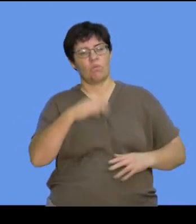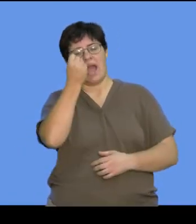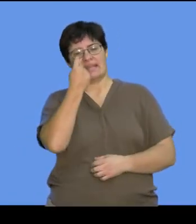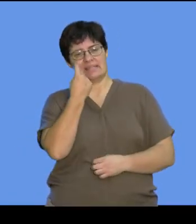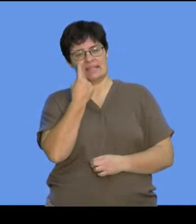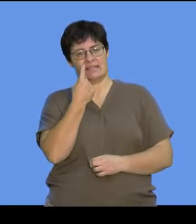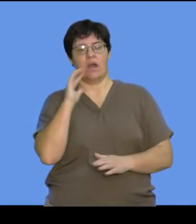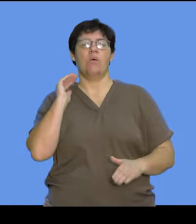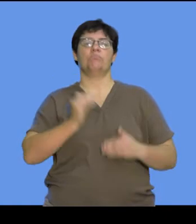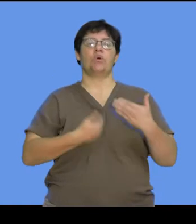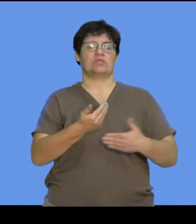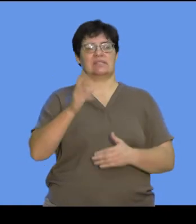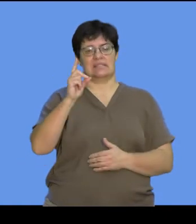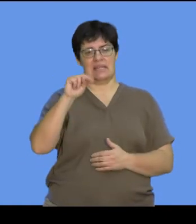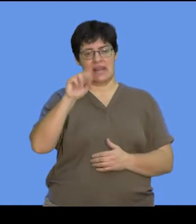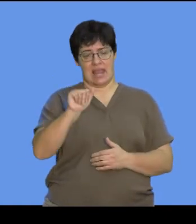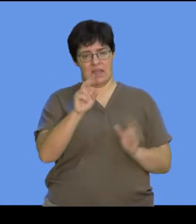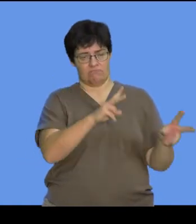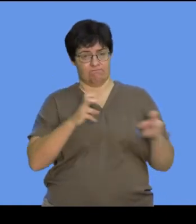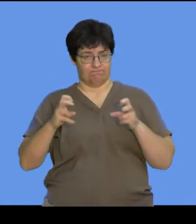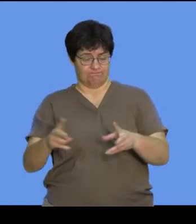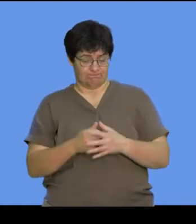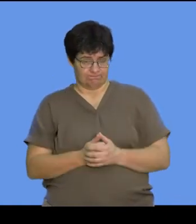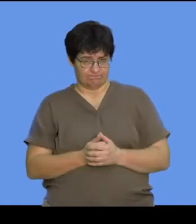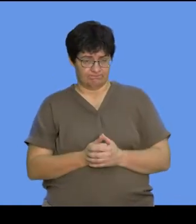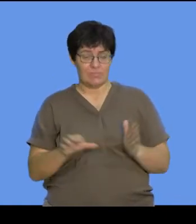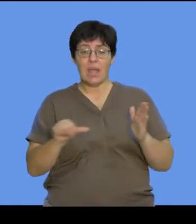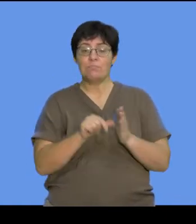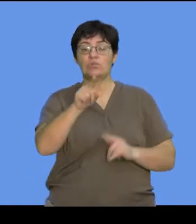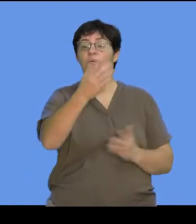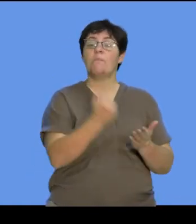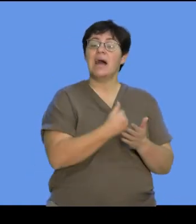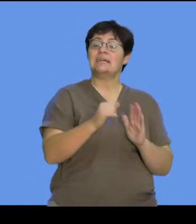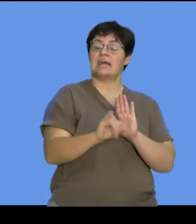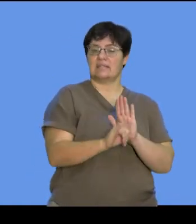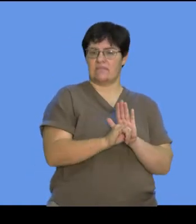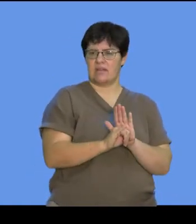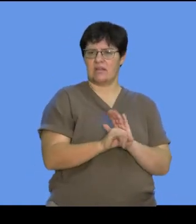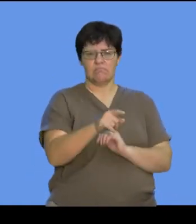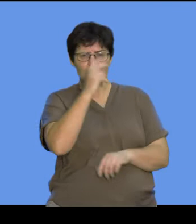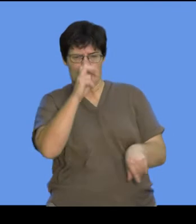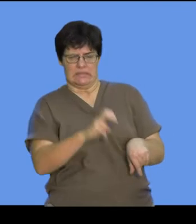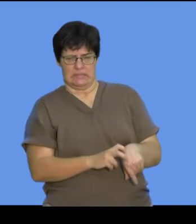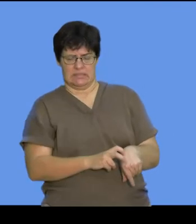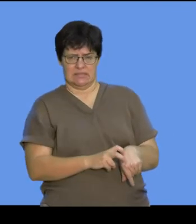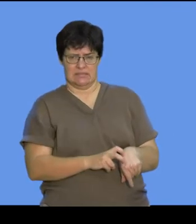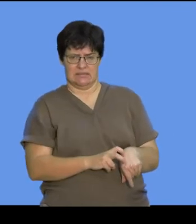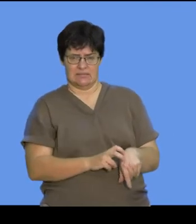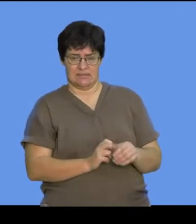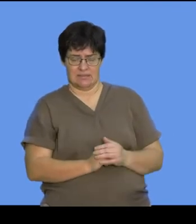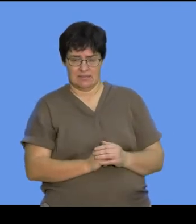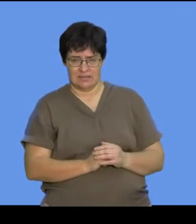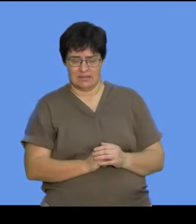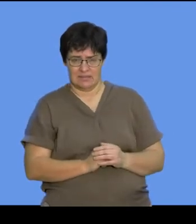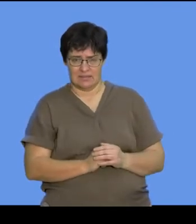So let's understand the process of DNA replication. It's important that we identify what is needed. And